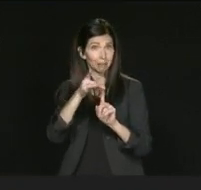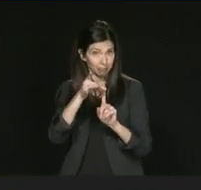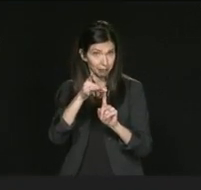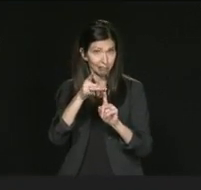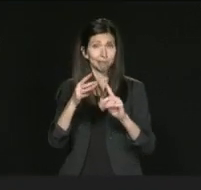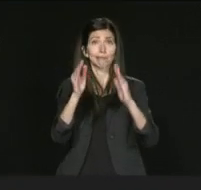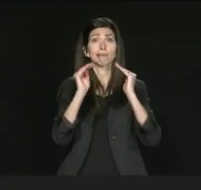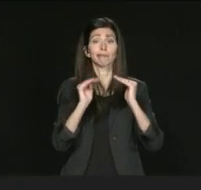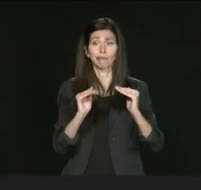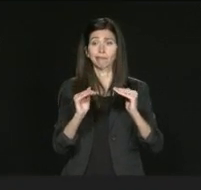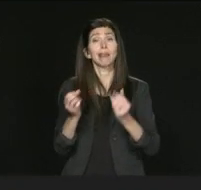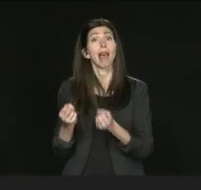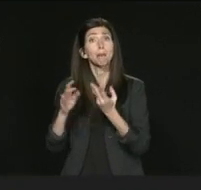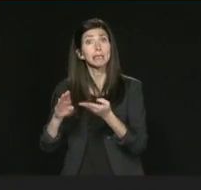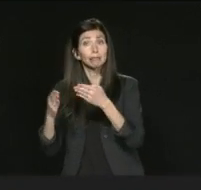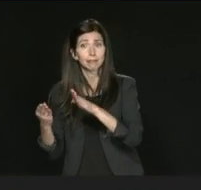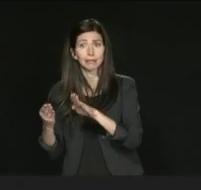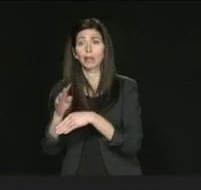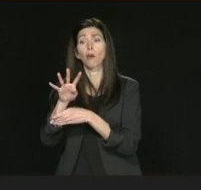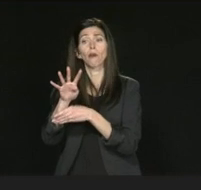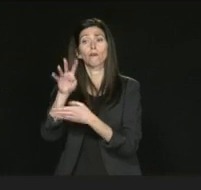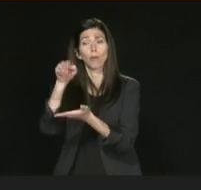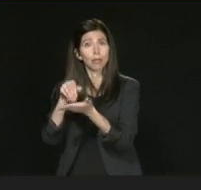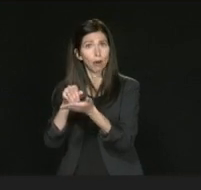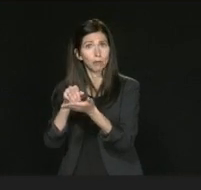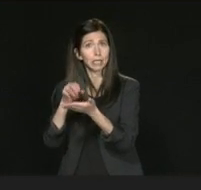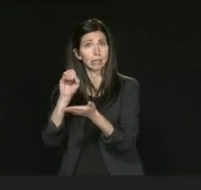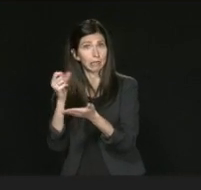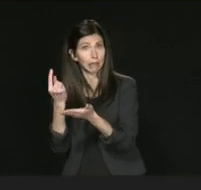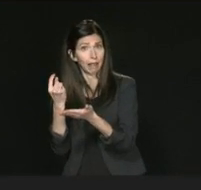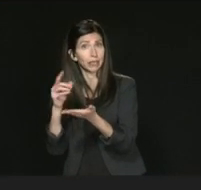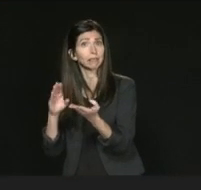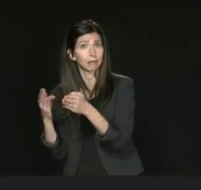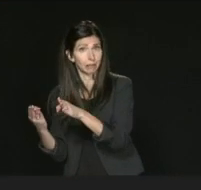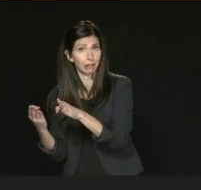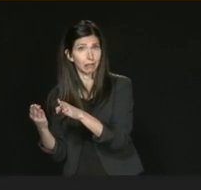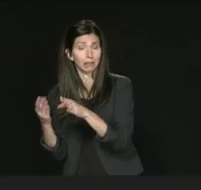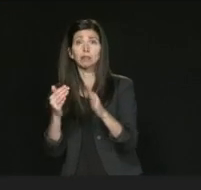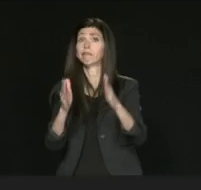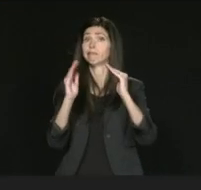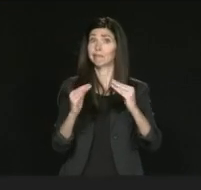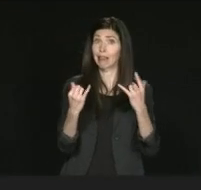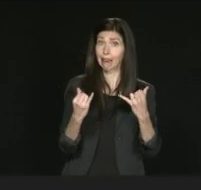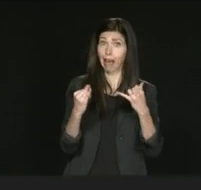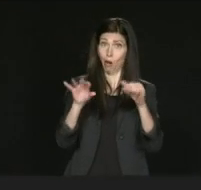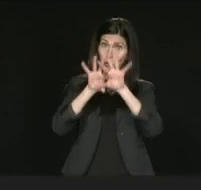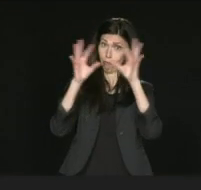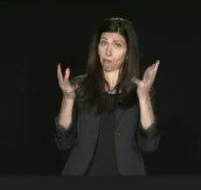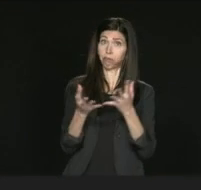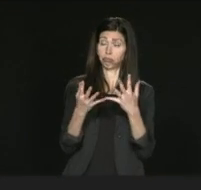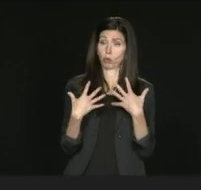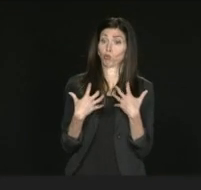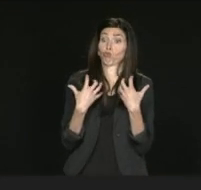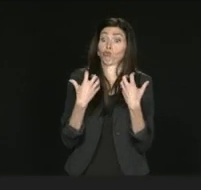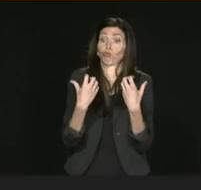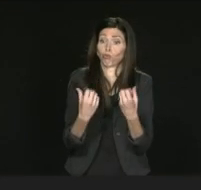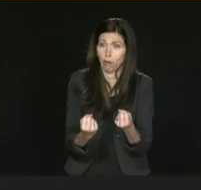and over 27,000 now recovered. Labs across Canada have tested